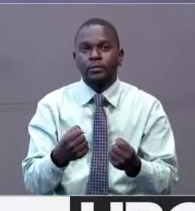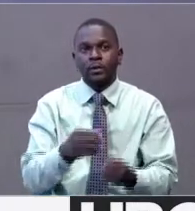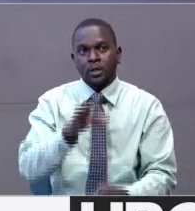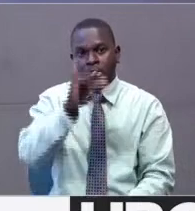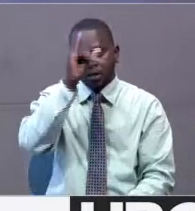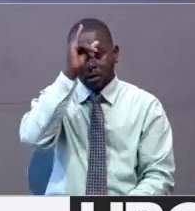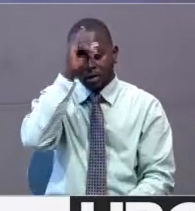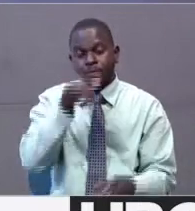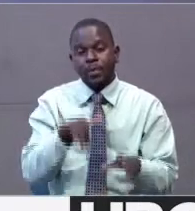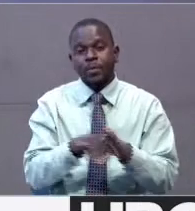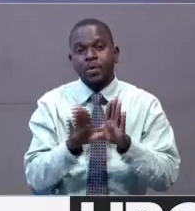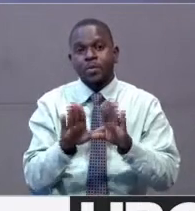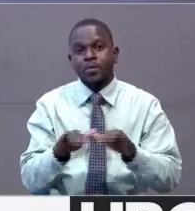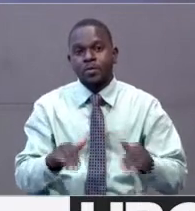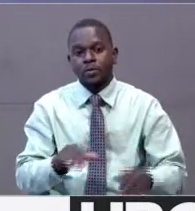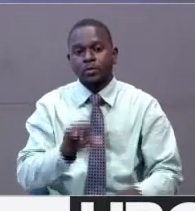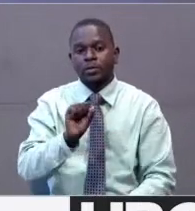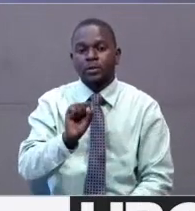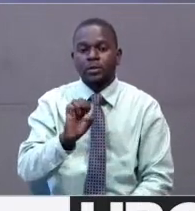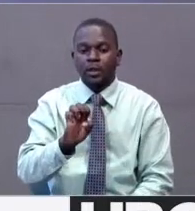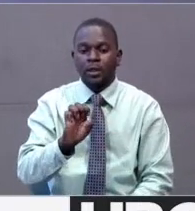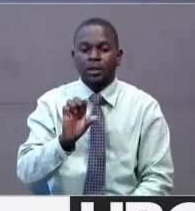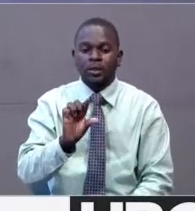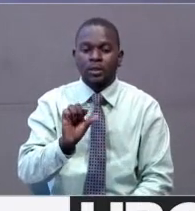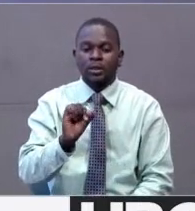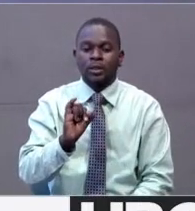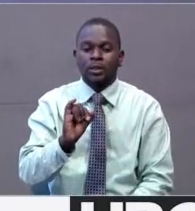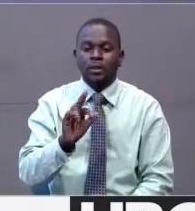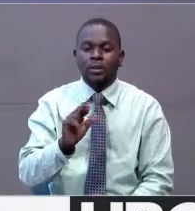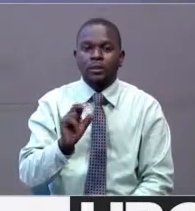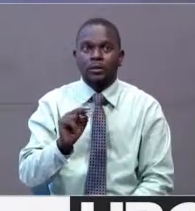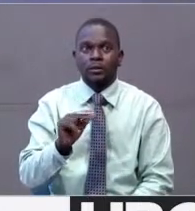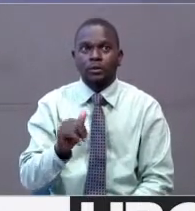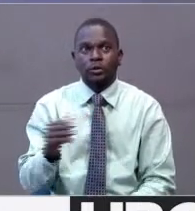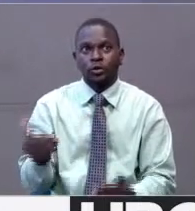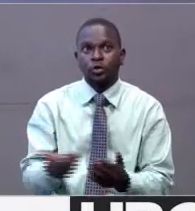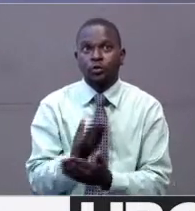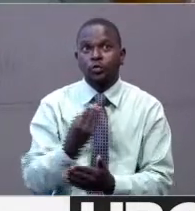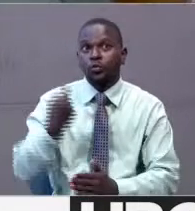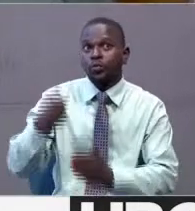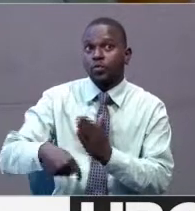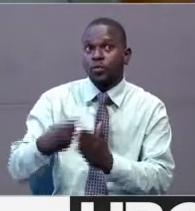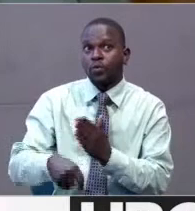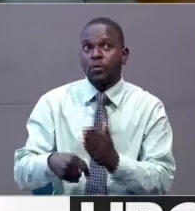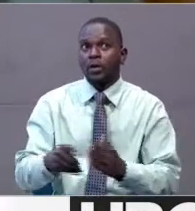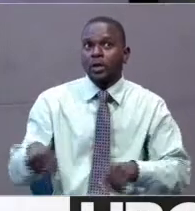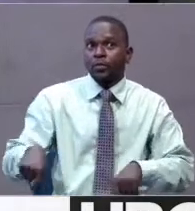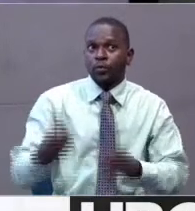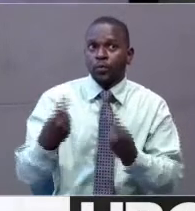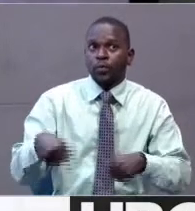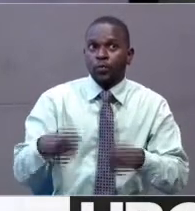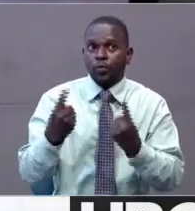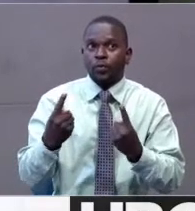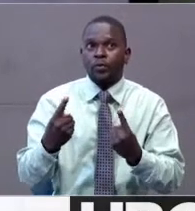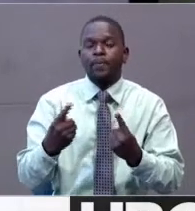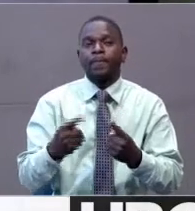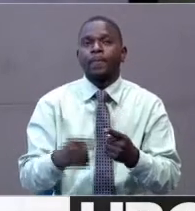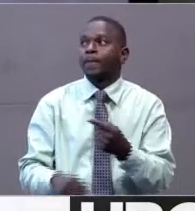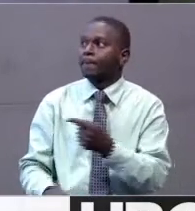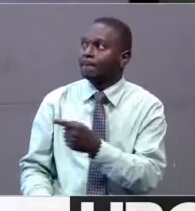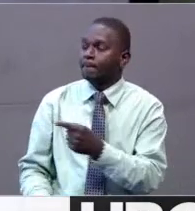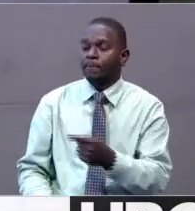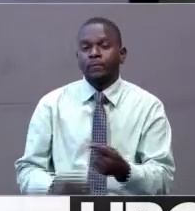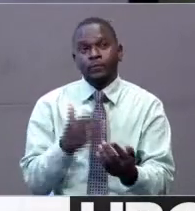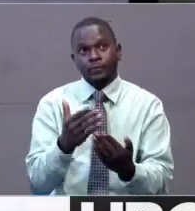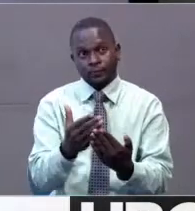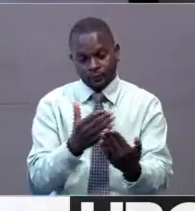Kawempe North Member of Parliament Mohammed Sejerinya has been slapped with new charges of inciting violence. You made